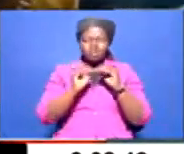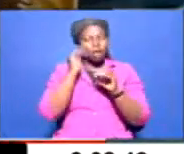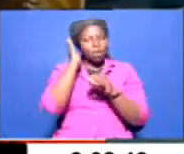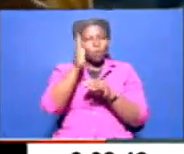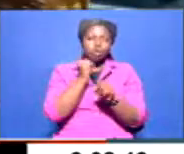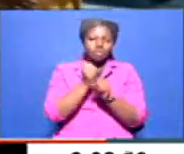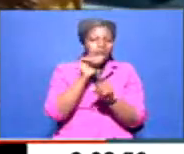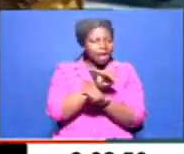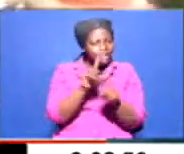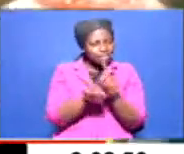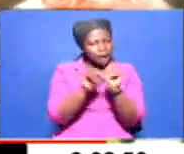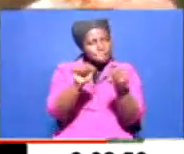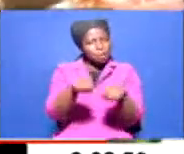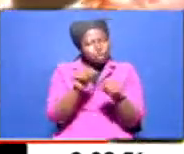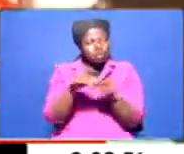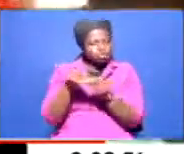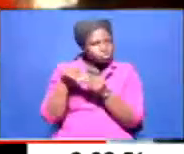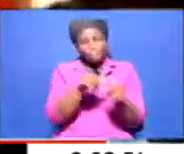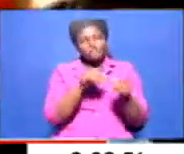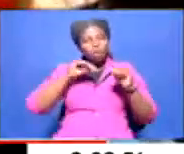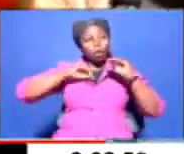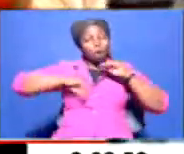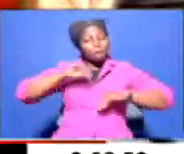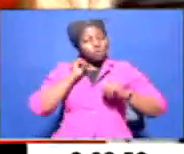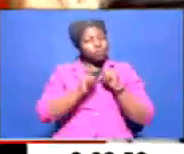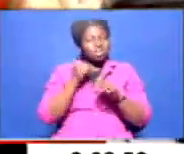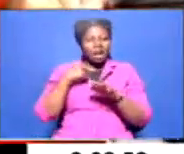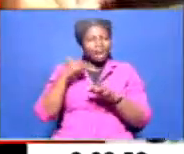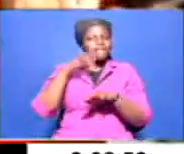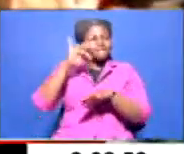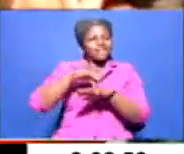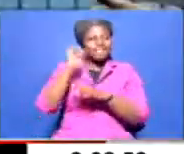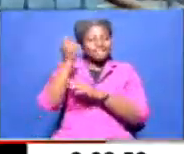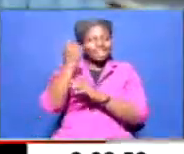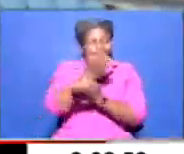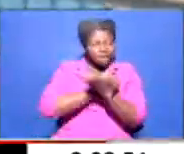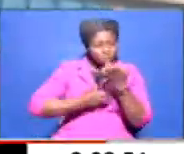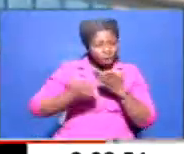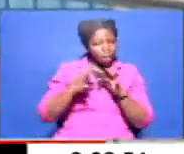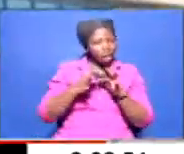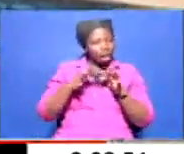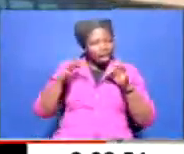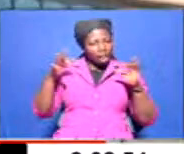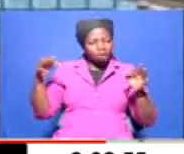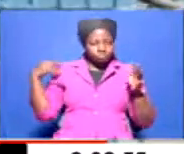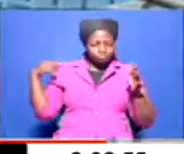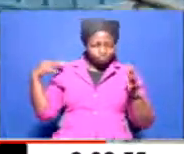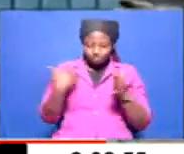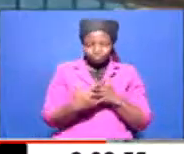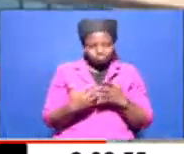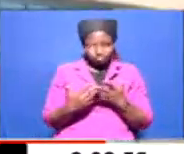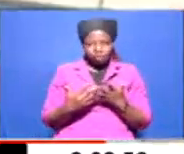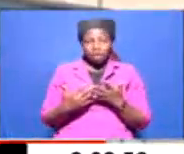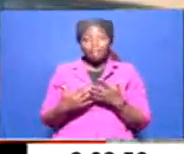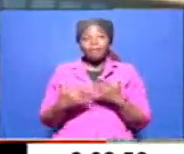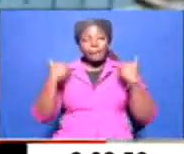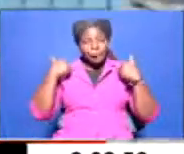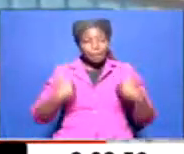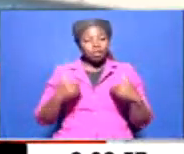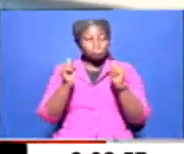to stamp out the vice that has crippled Kenya's economy for long. Mimi nikiwa pamoja na dada